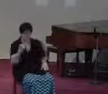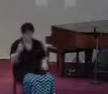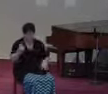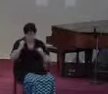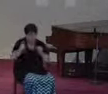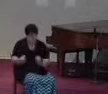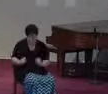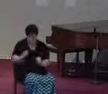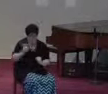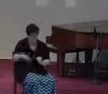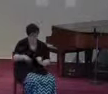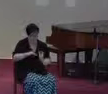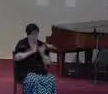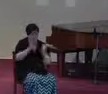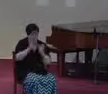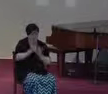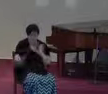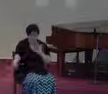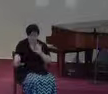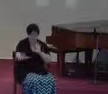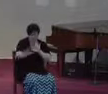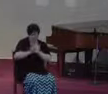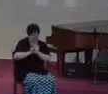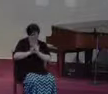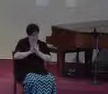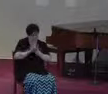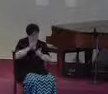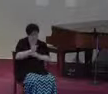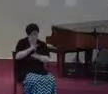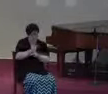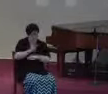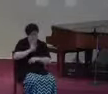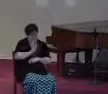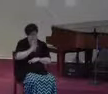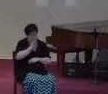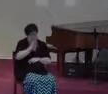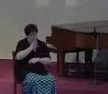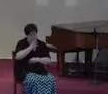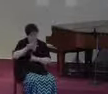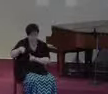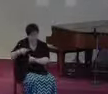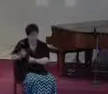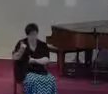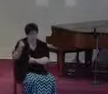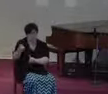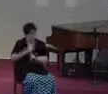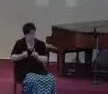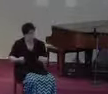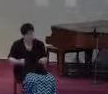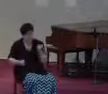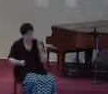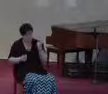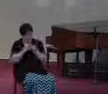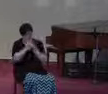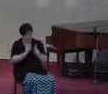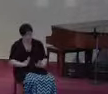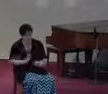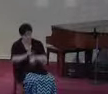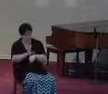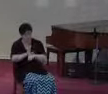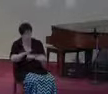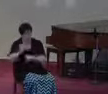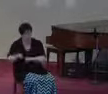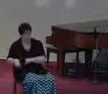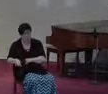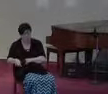Jesus singled out to care for his own mother is the only one of the 12 apostles of the church that is